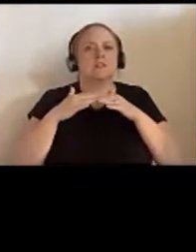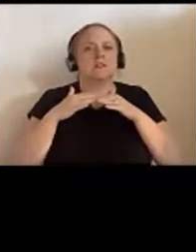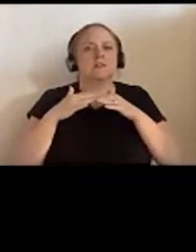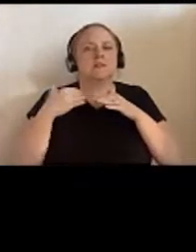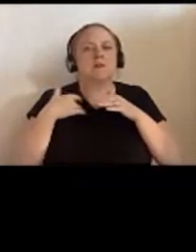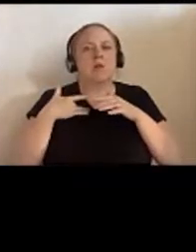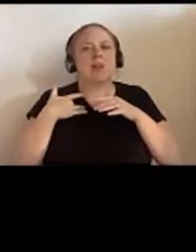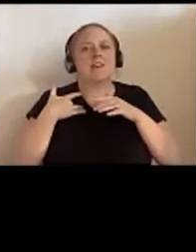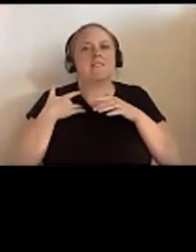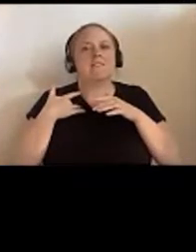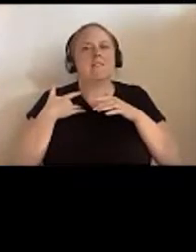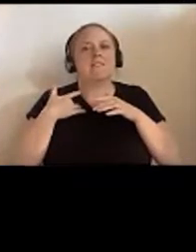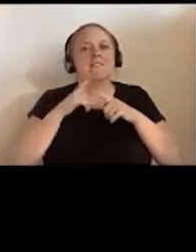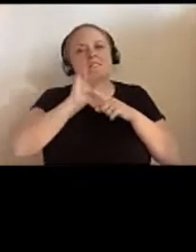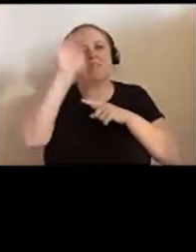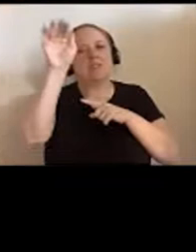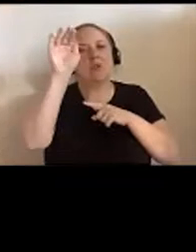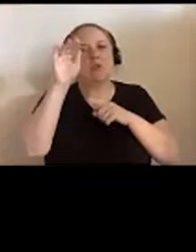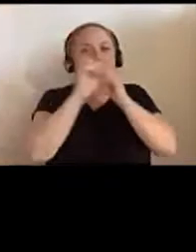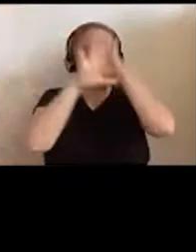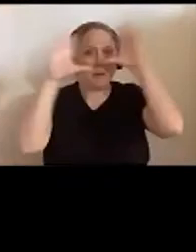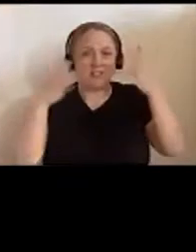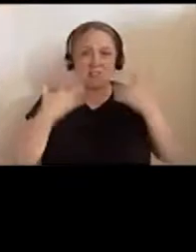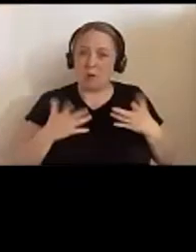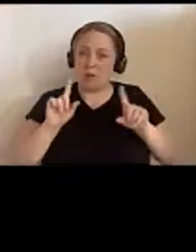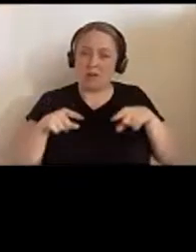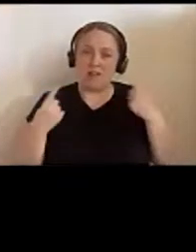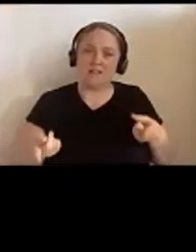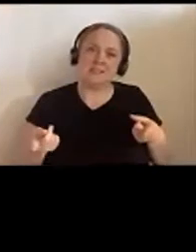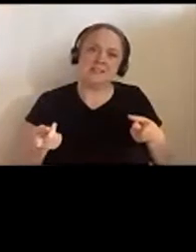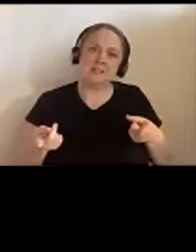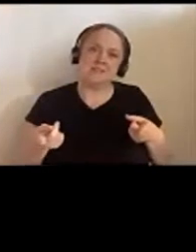but it's really hard to imagine that at the moment. And